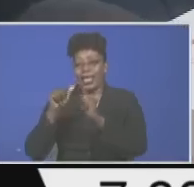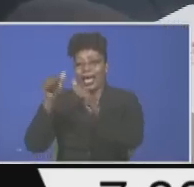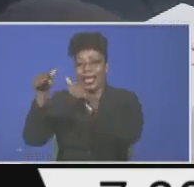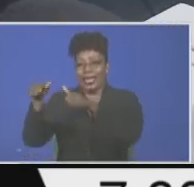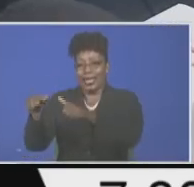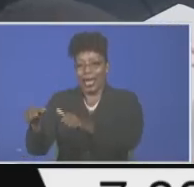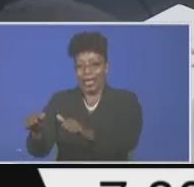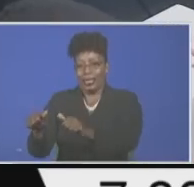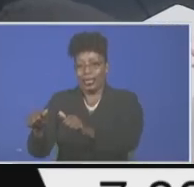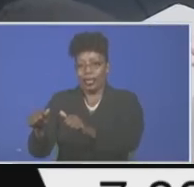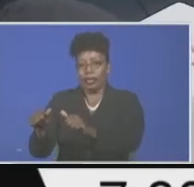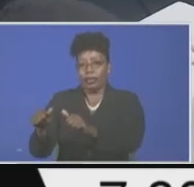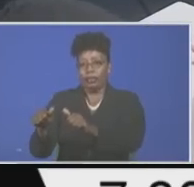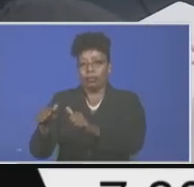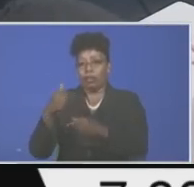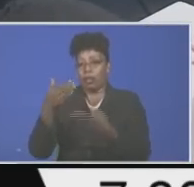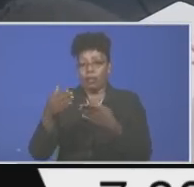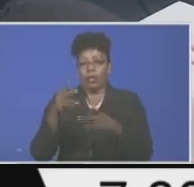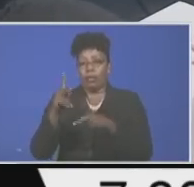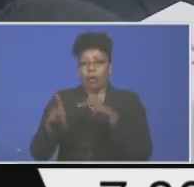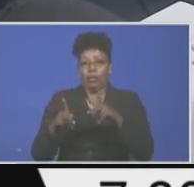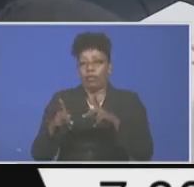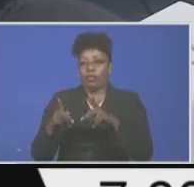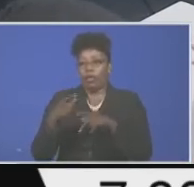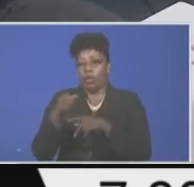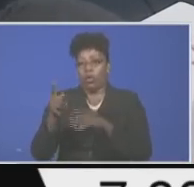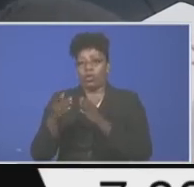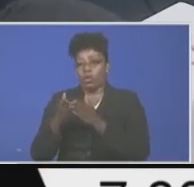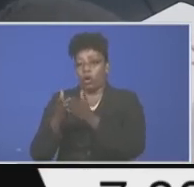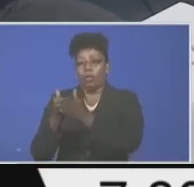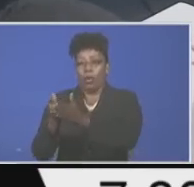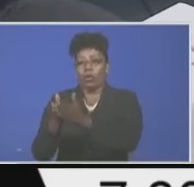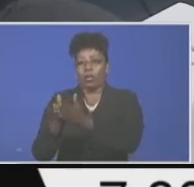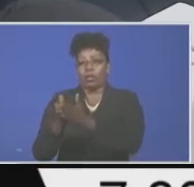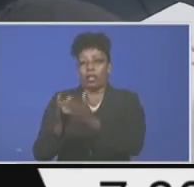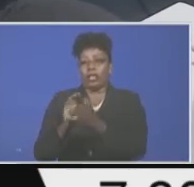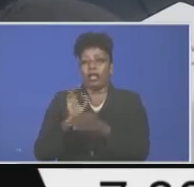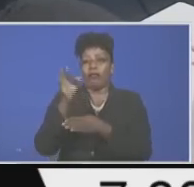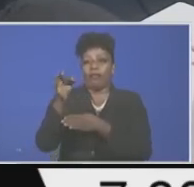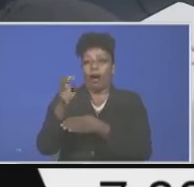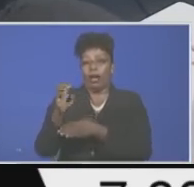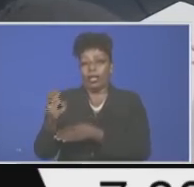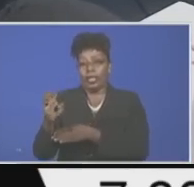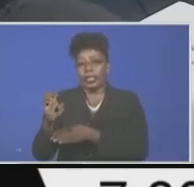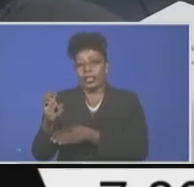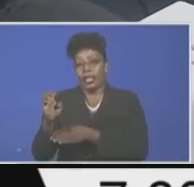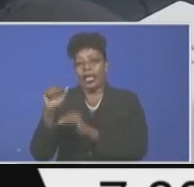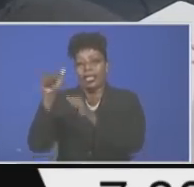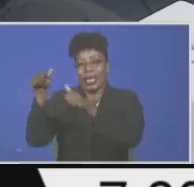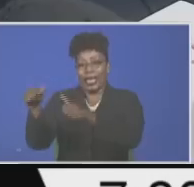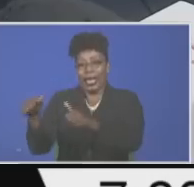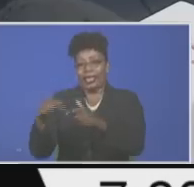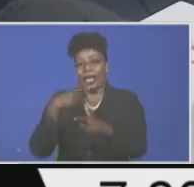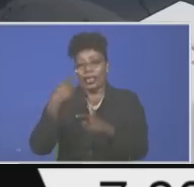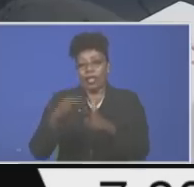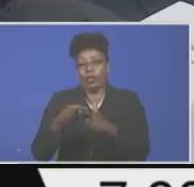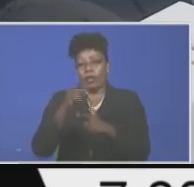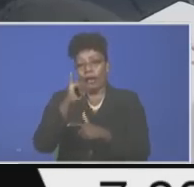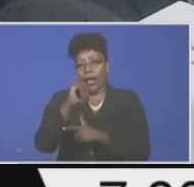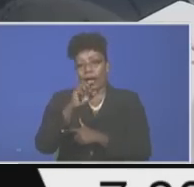be a problem for mariners traversing the waters of the far eastern Atlantic. And then we have